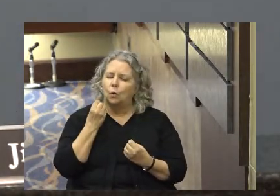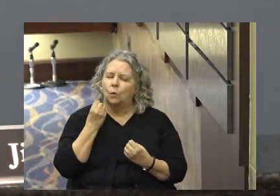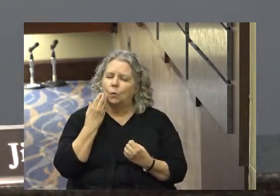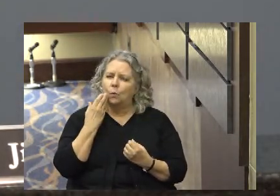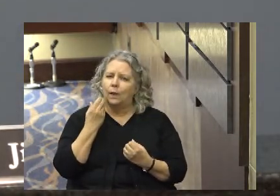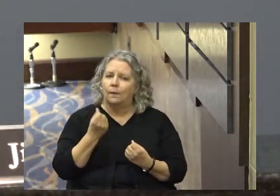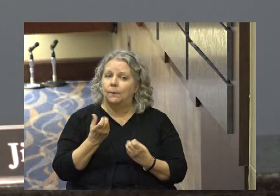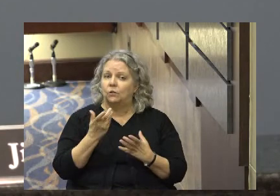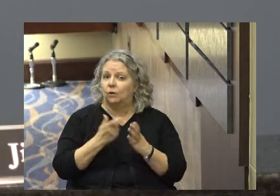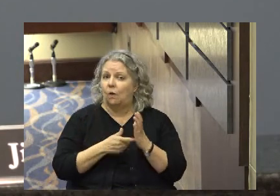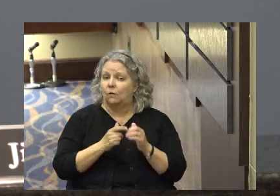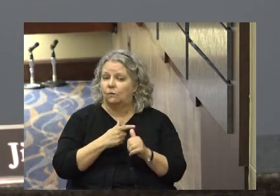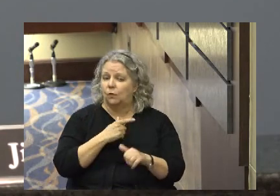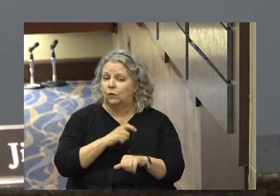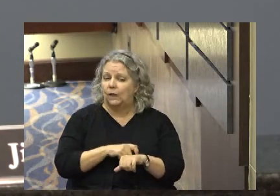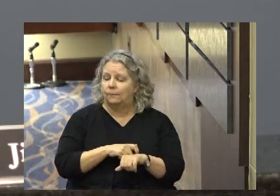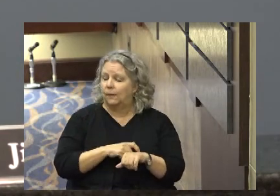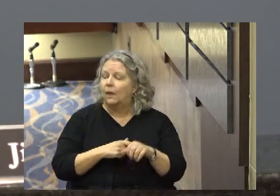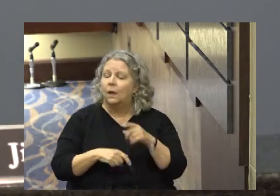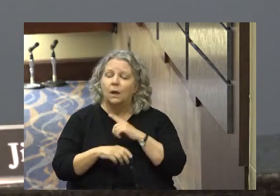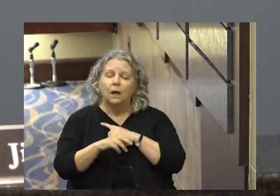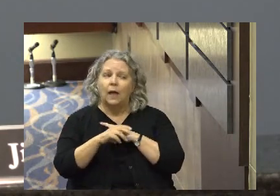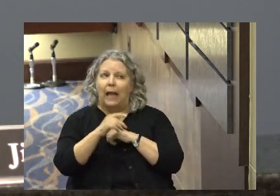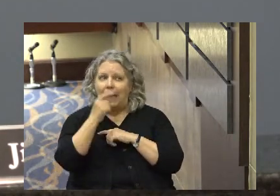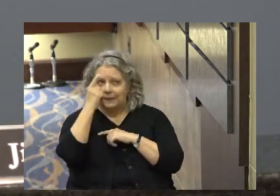now, so I don't want to say it wasn't. I think it was in the